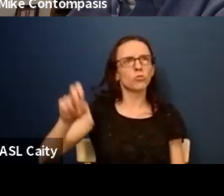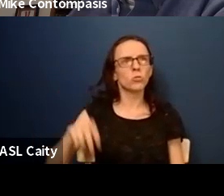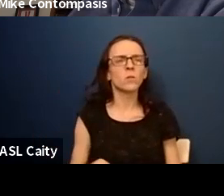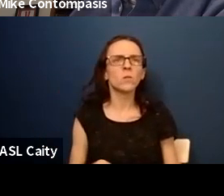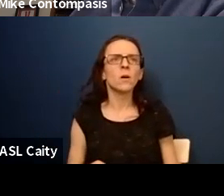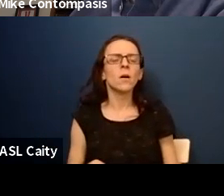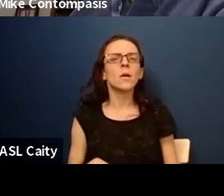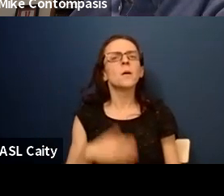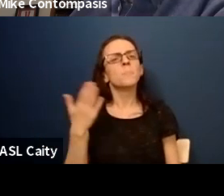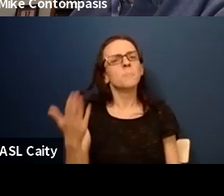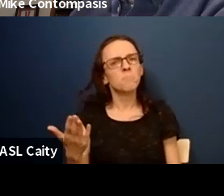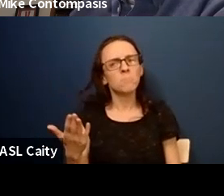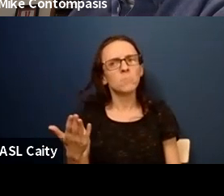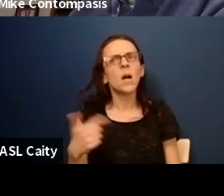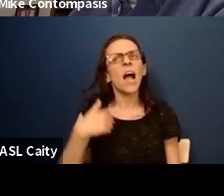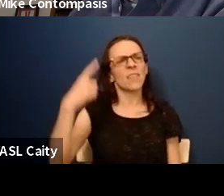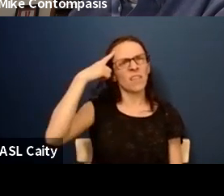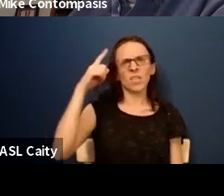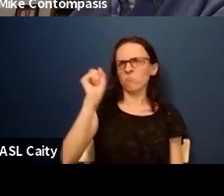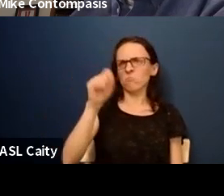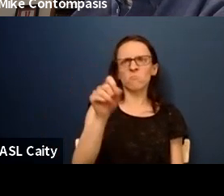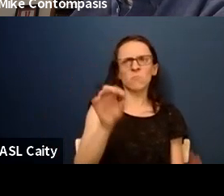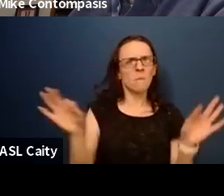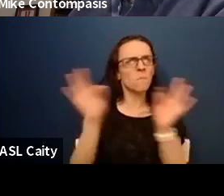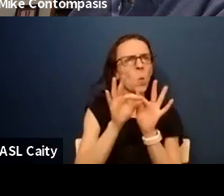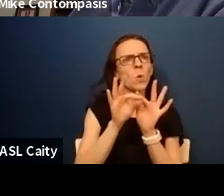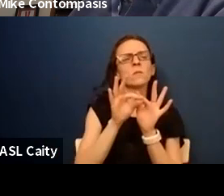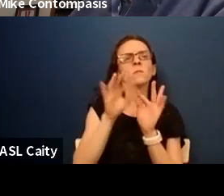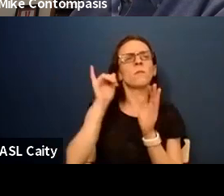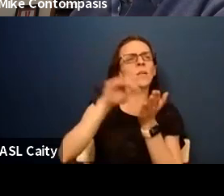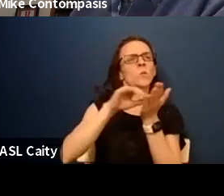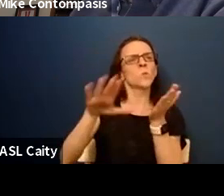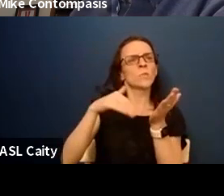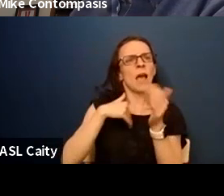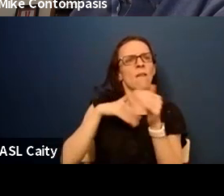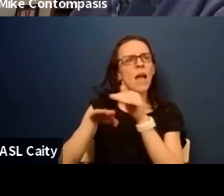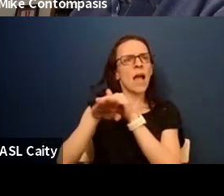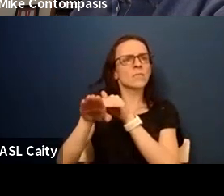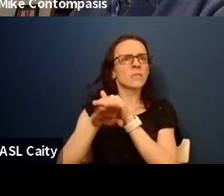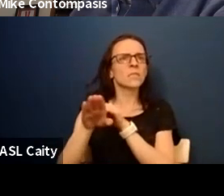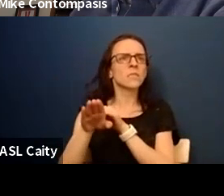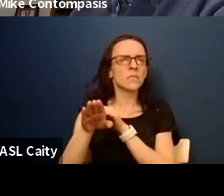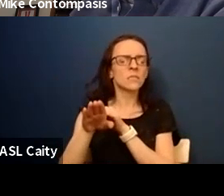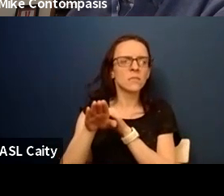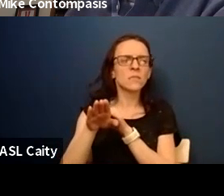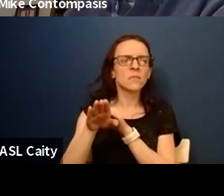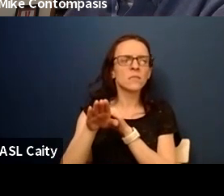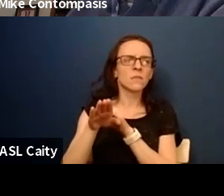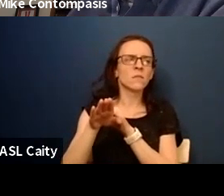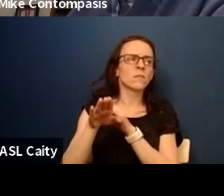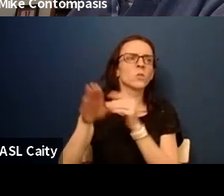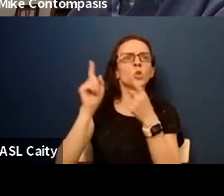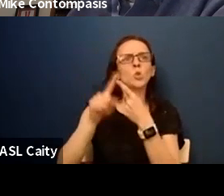ensuring that students have access to the 3